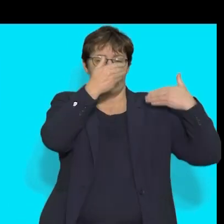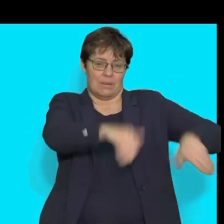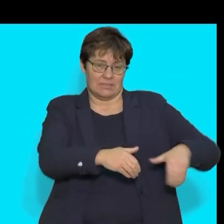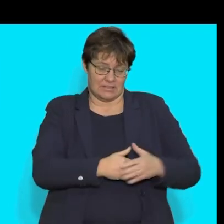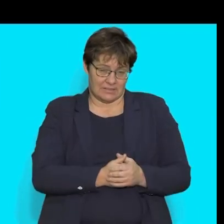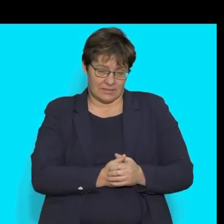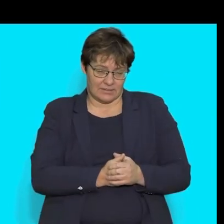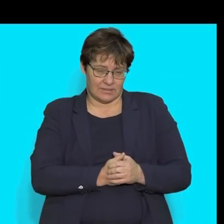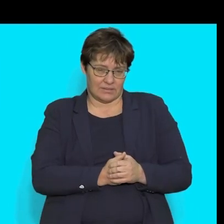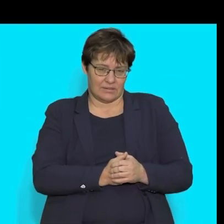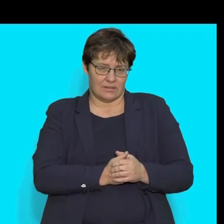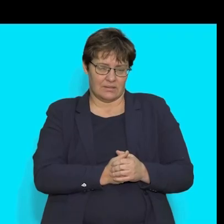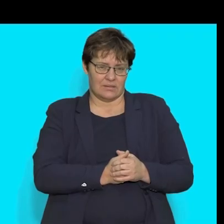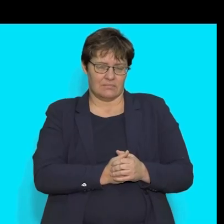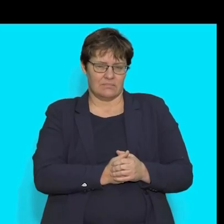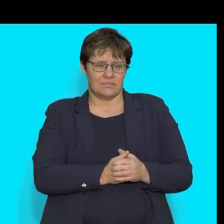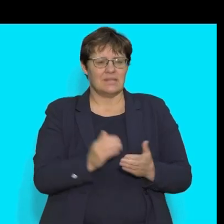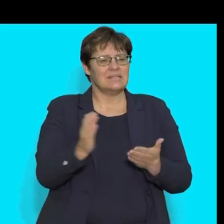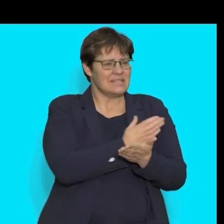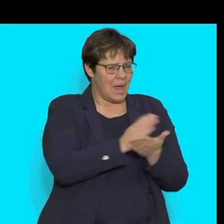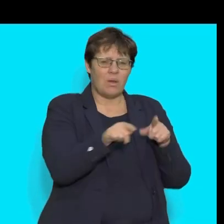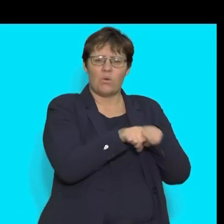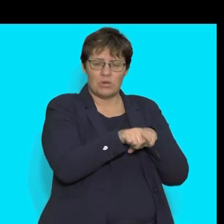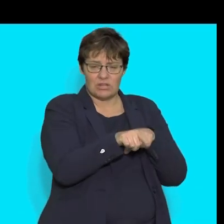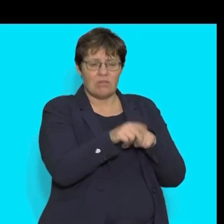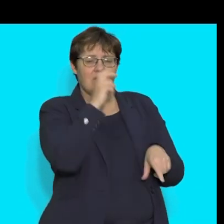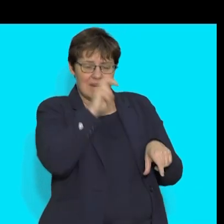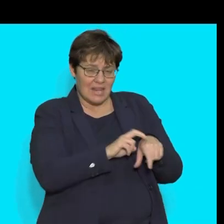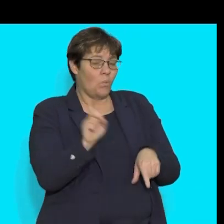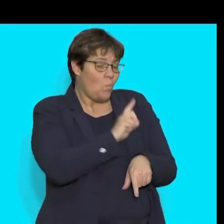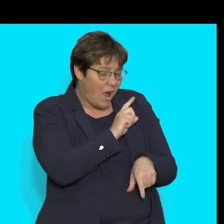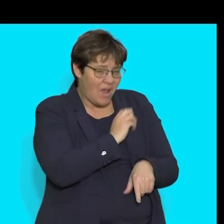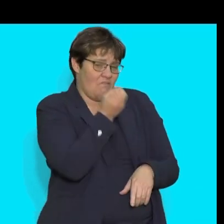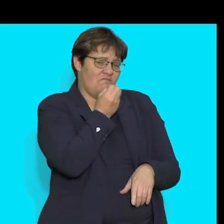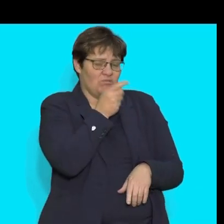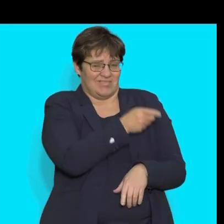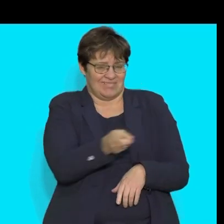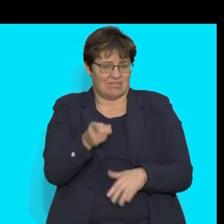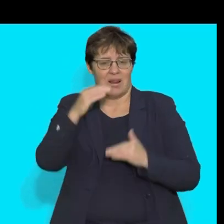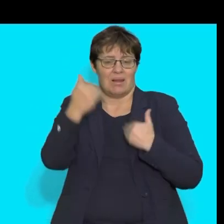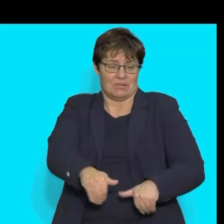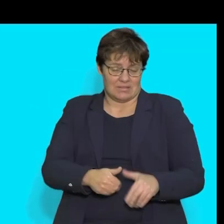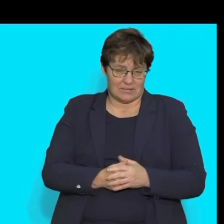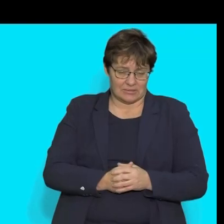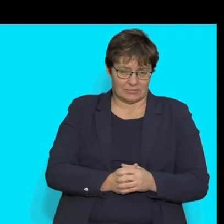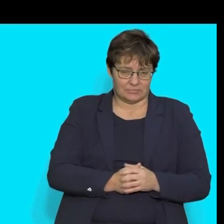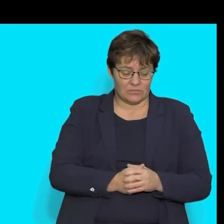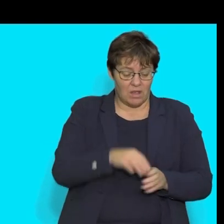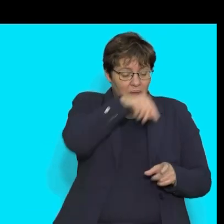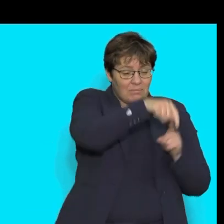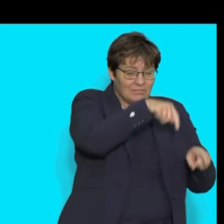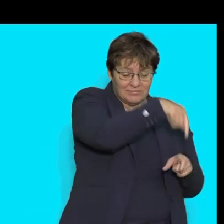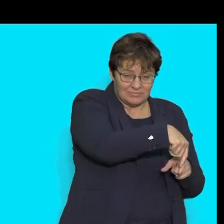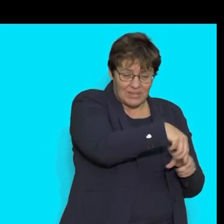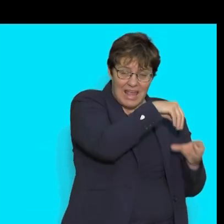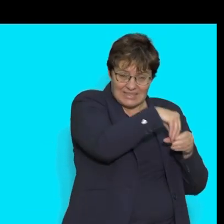meaning that we find that generally there's some kind of competition for food. And this means that individuals within